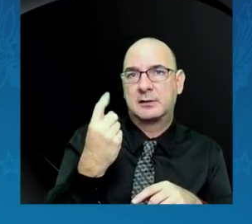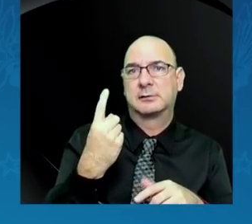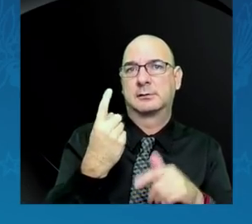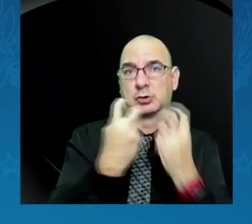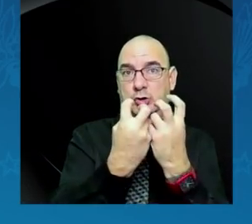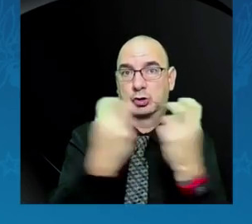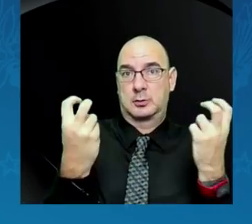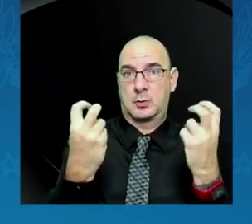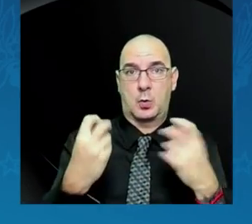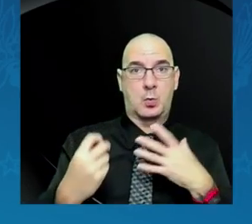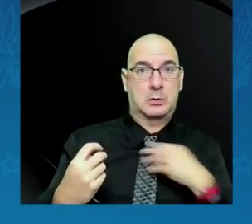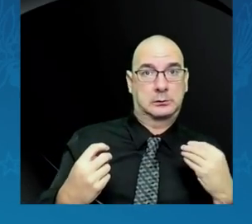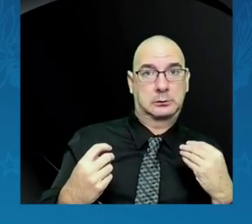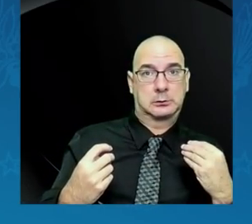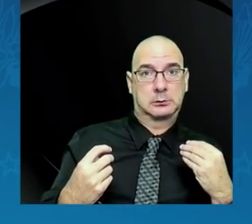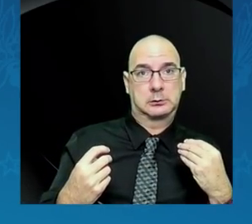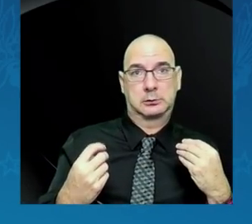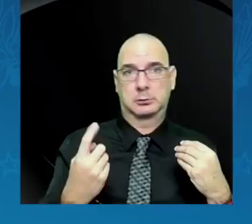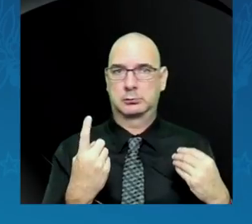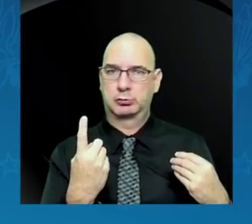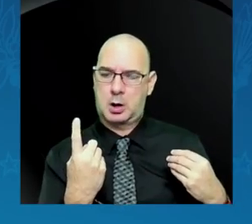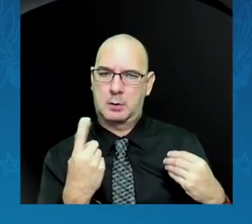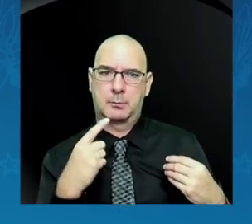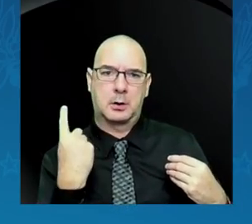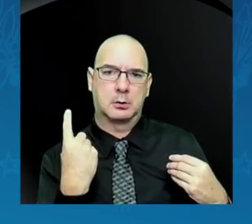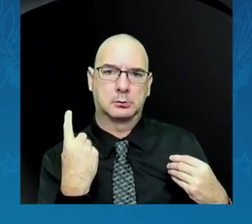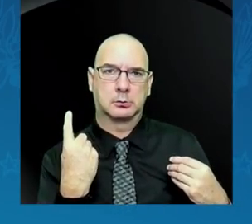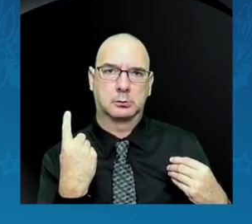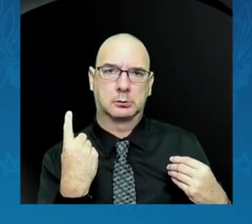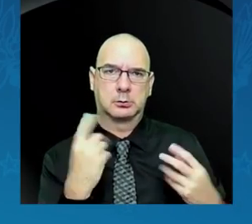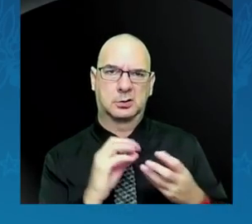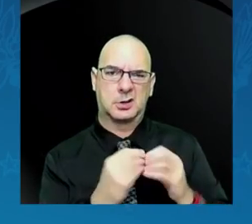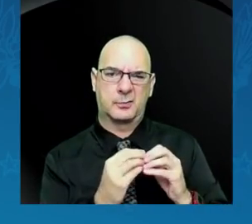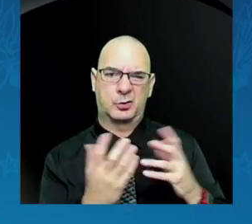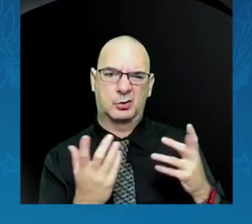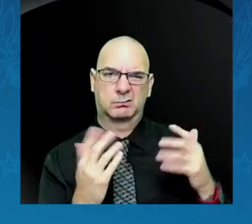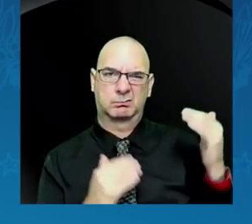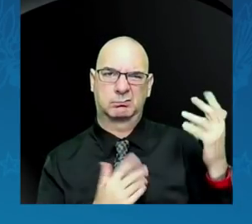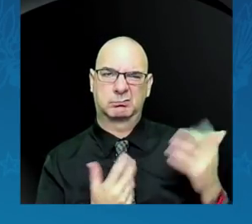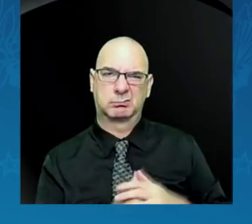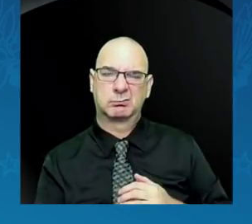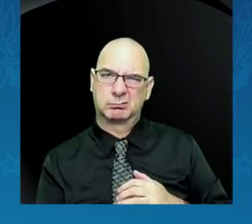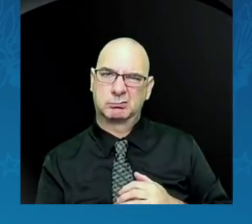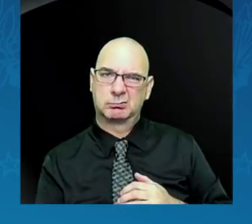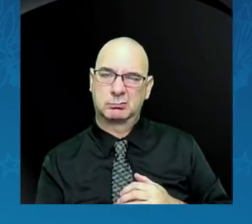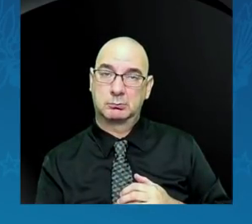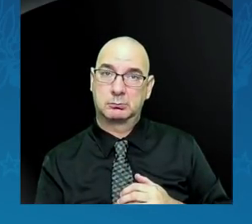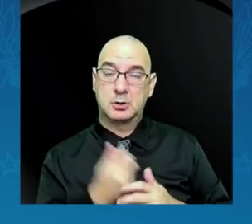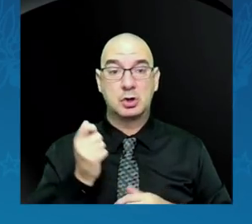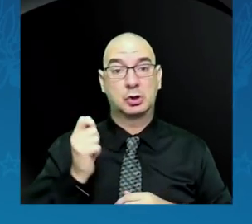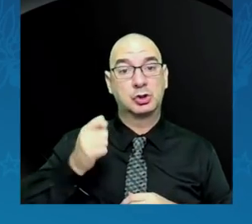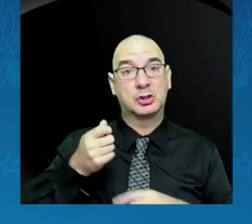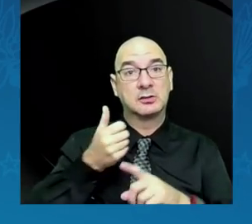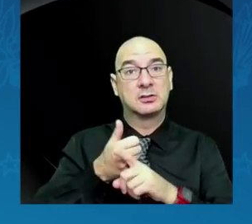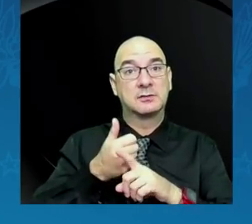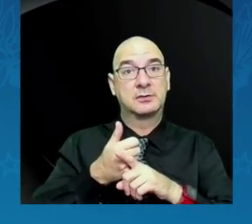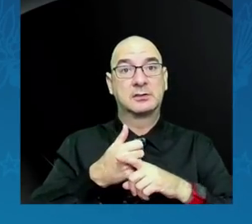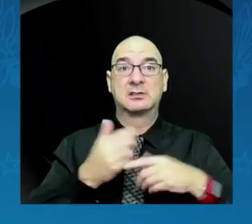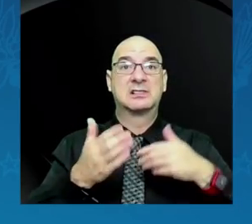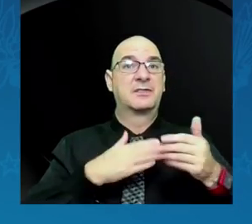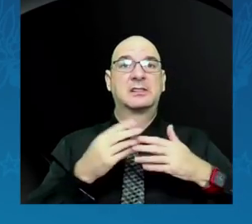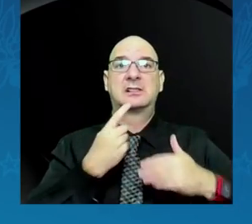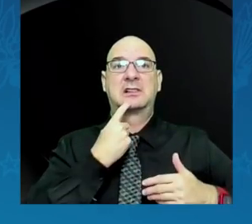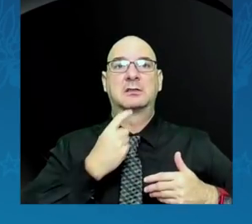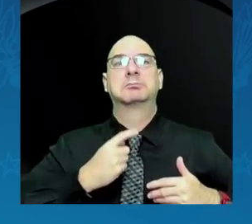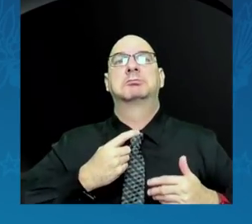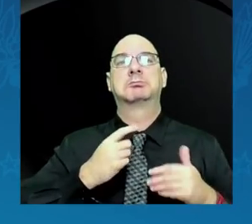that county's demographic being black. The judge in this case even said that there appears to have been intentional discrimination